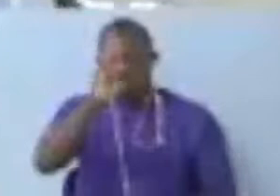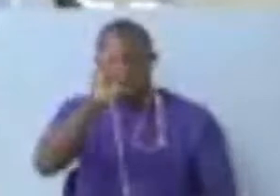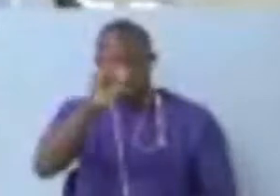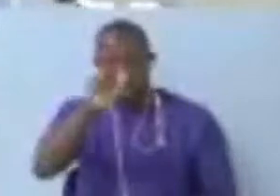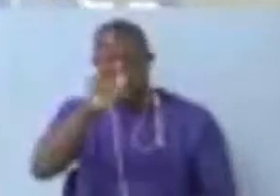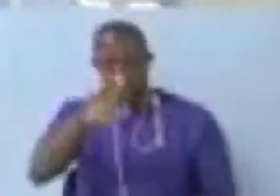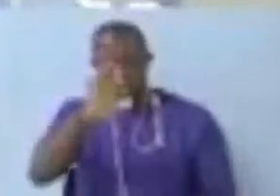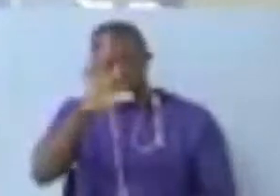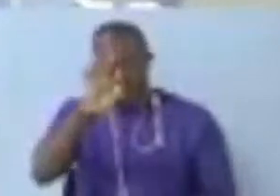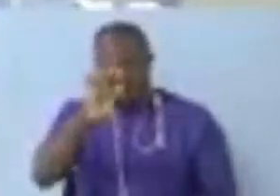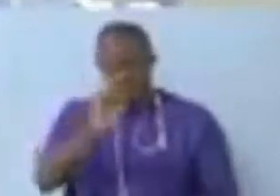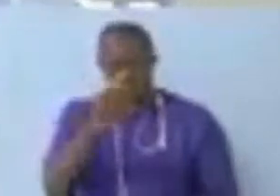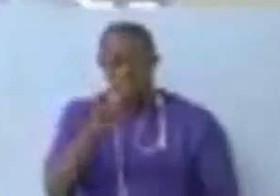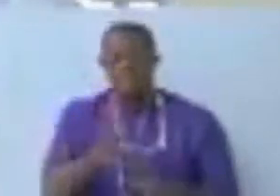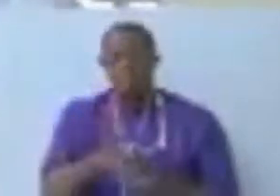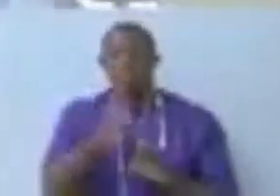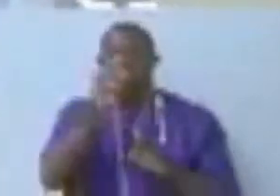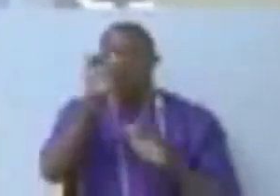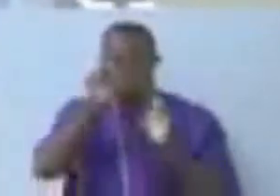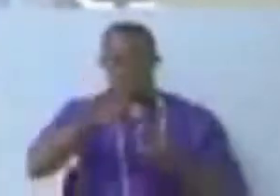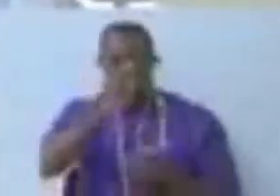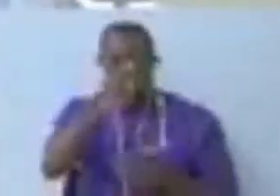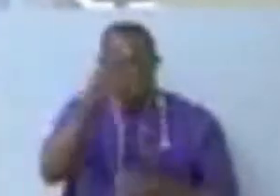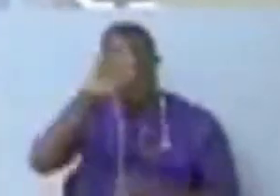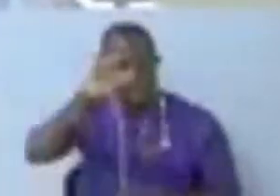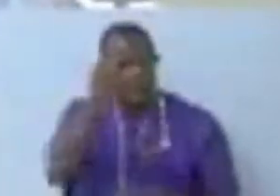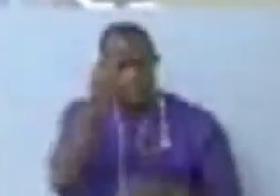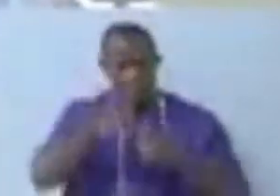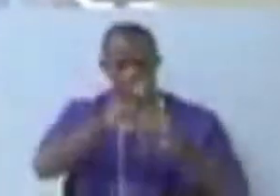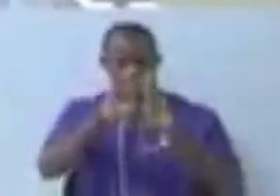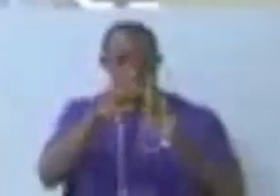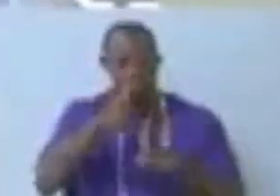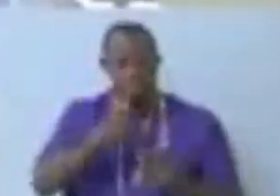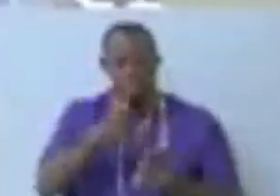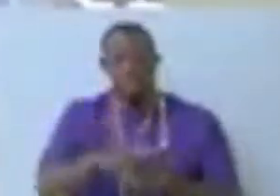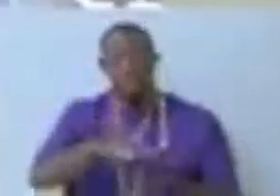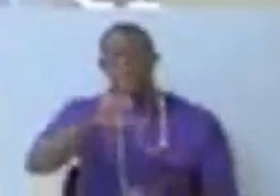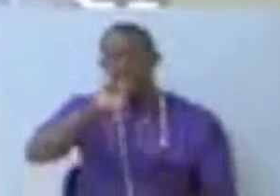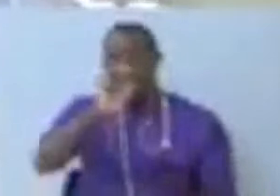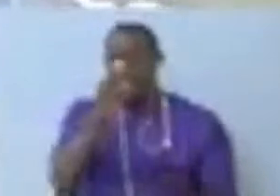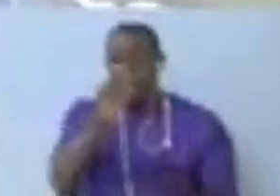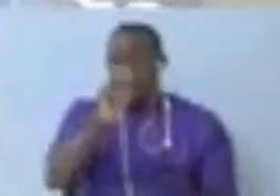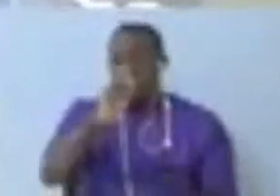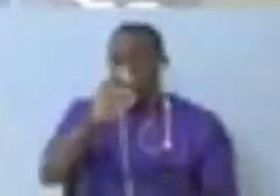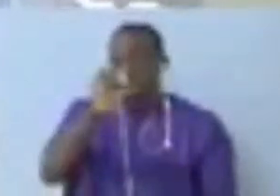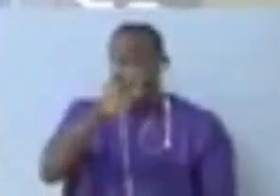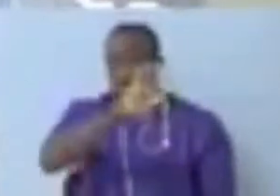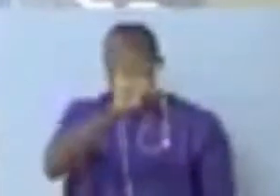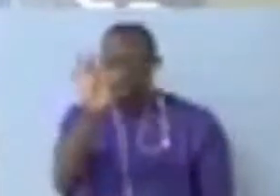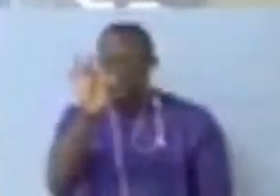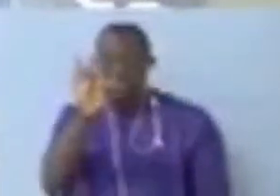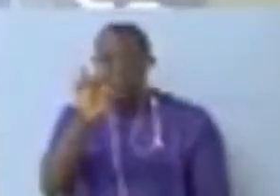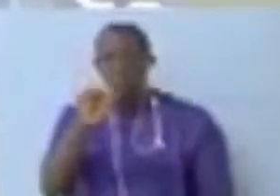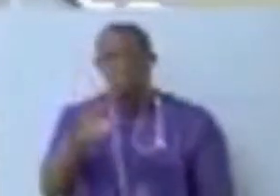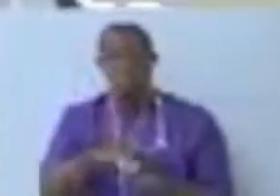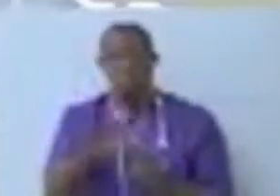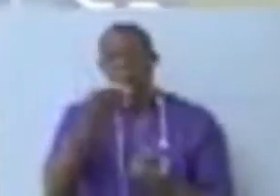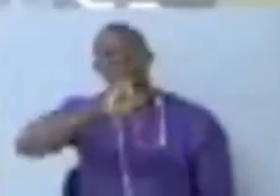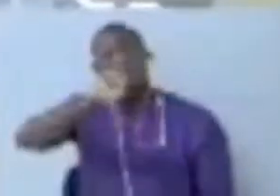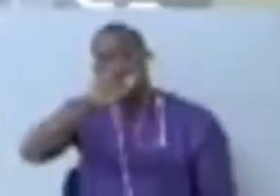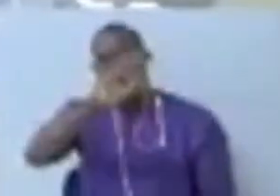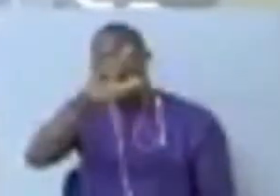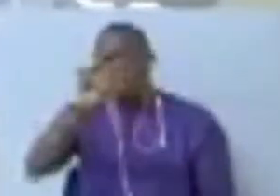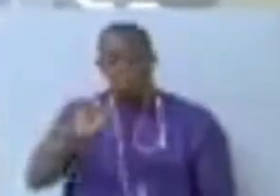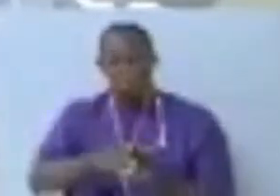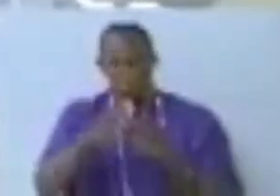the sheriff, Mr. Jao, has a completely different build to compare